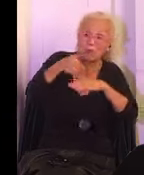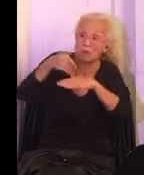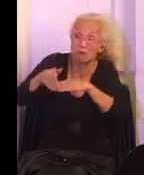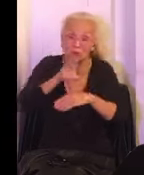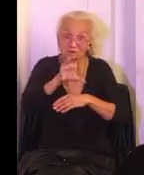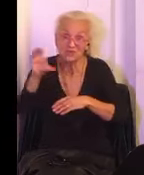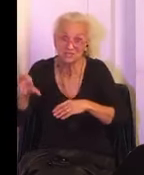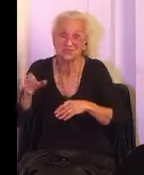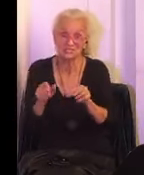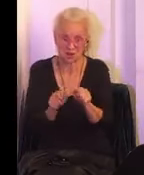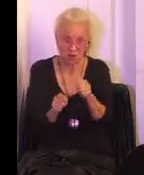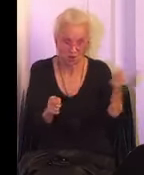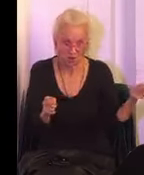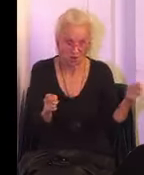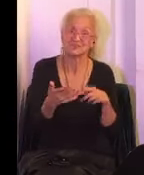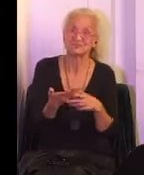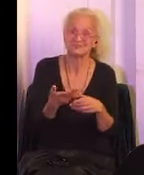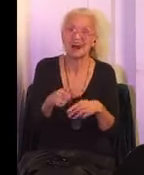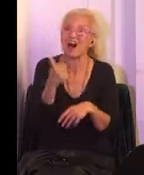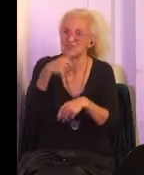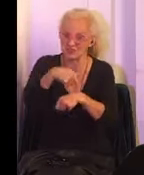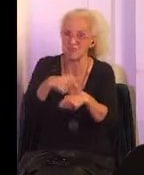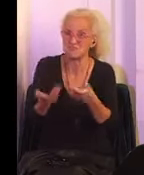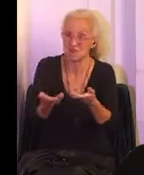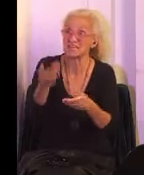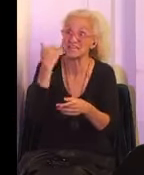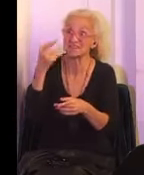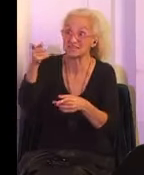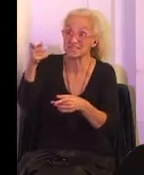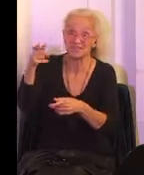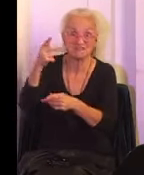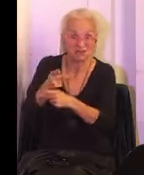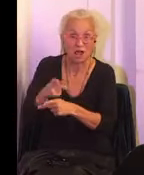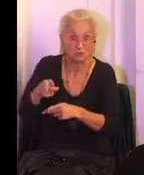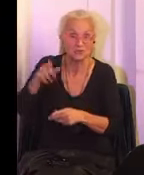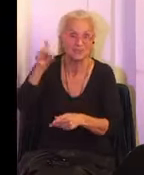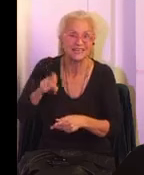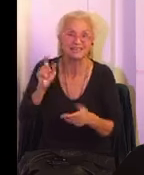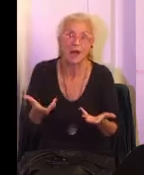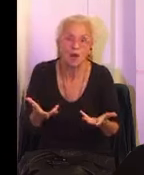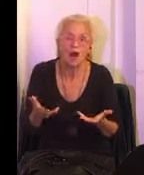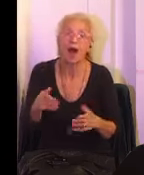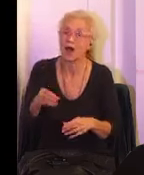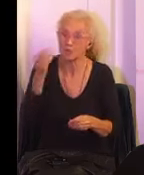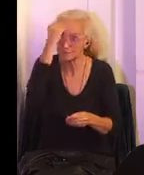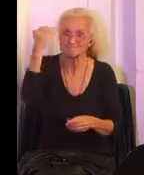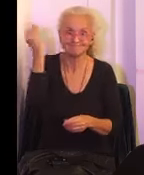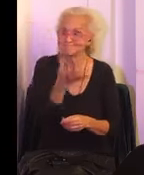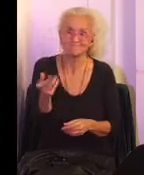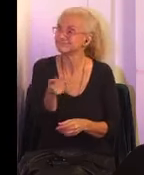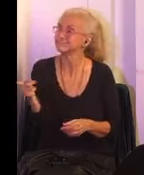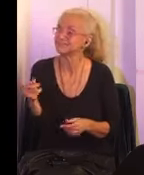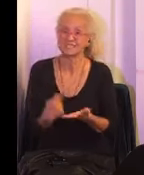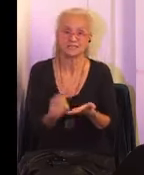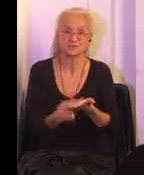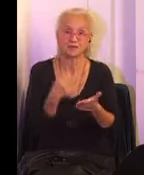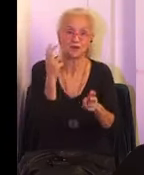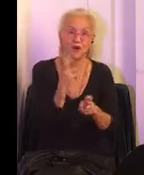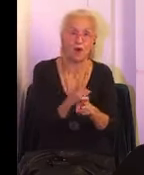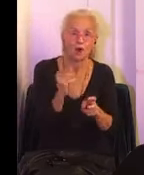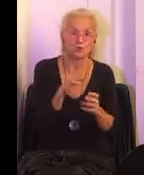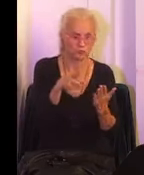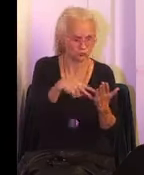Christmas, at least, and maybe some other times if he found out that you needed it. And I will tell you, sometimes it was hard to